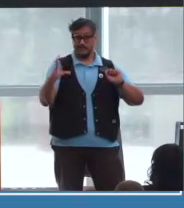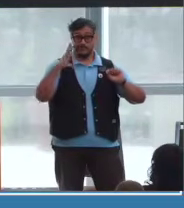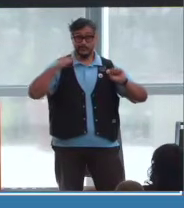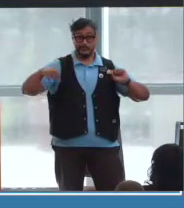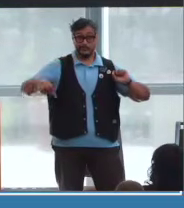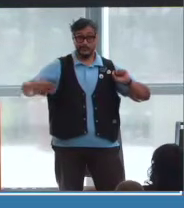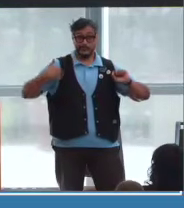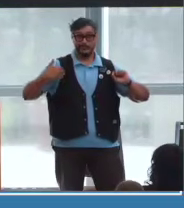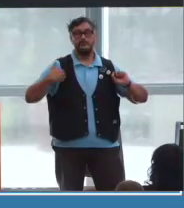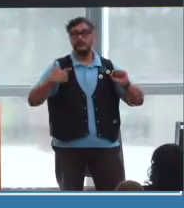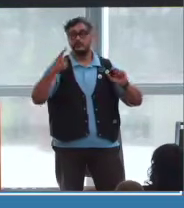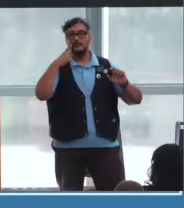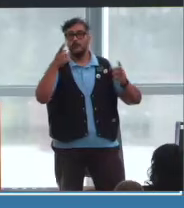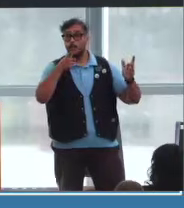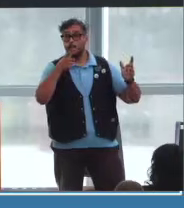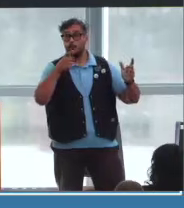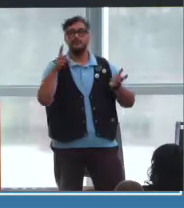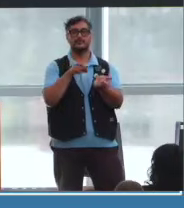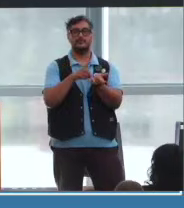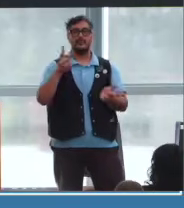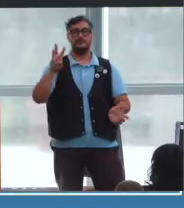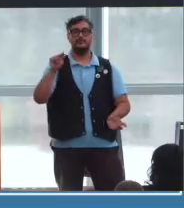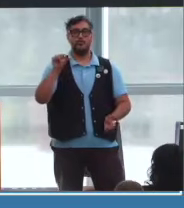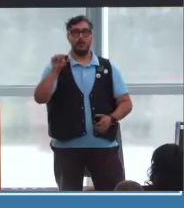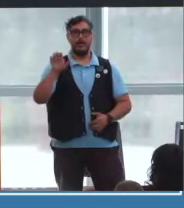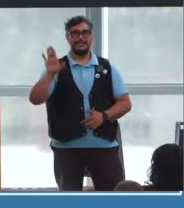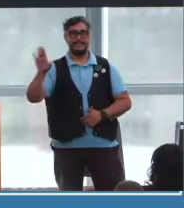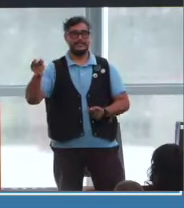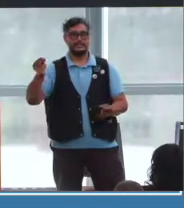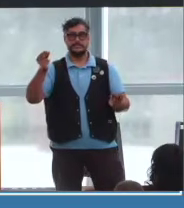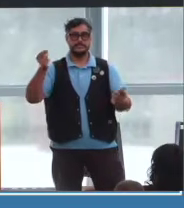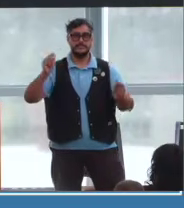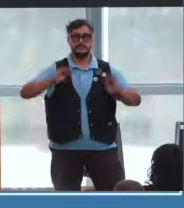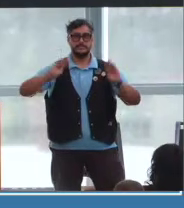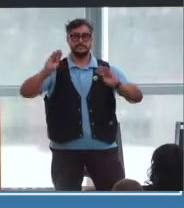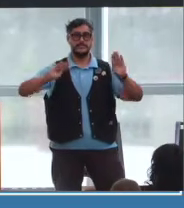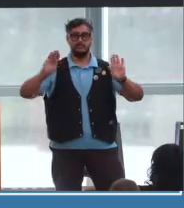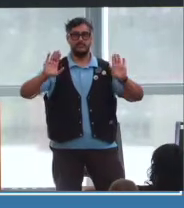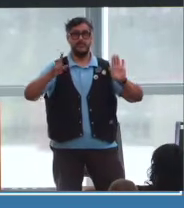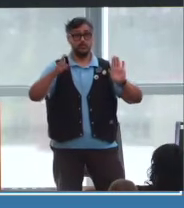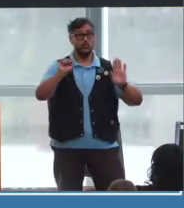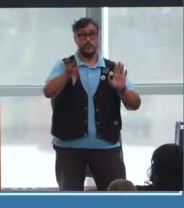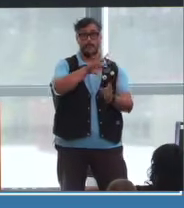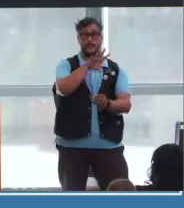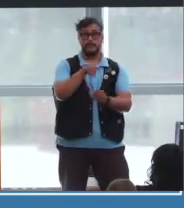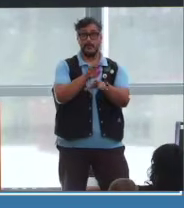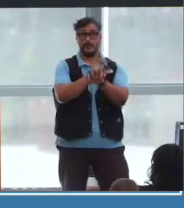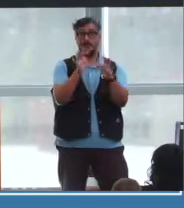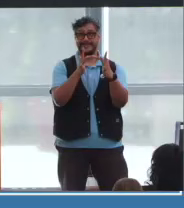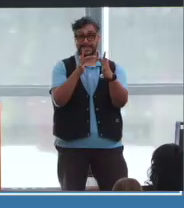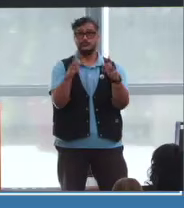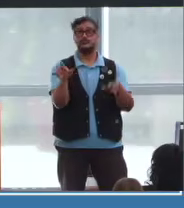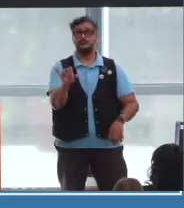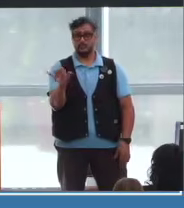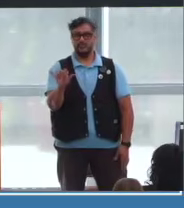know that they are for Dr. Wallace's lightning round of questions. You can also participate online. Mia